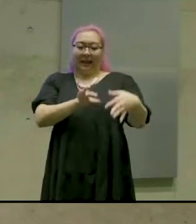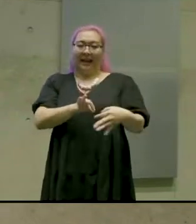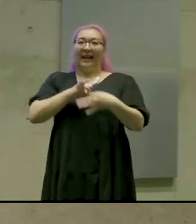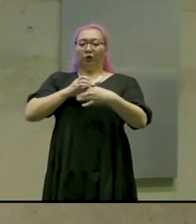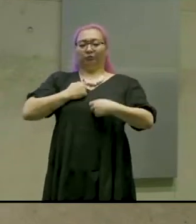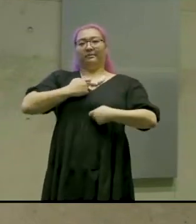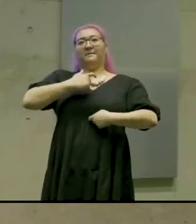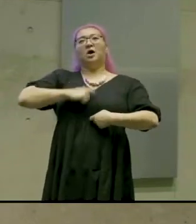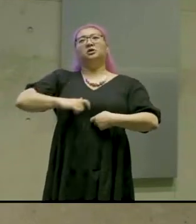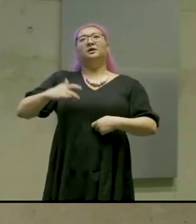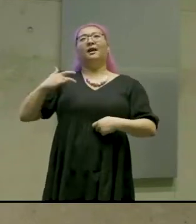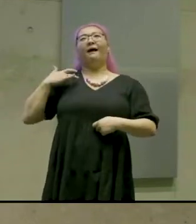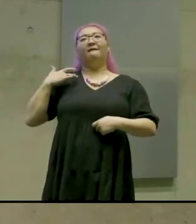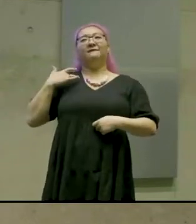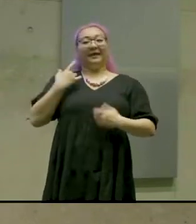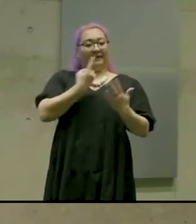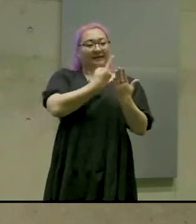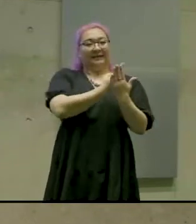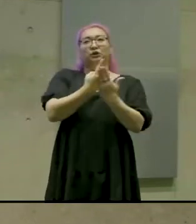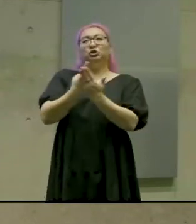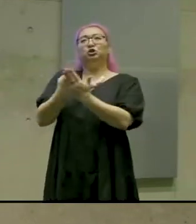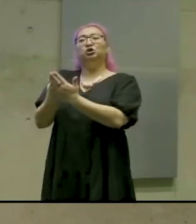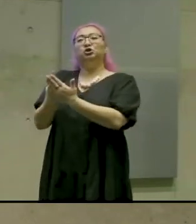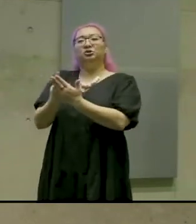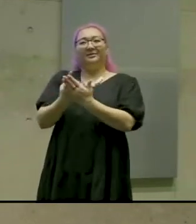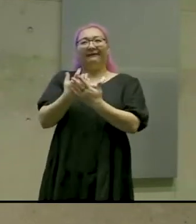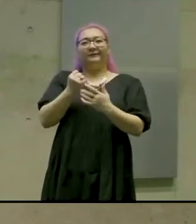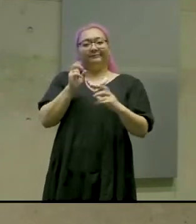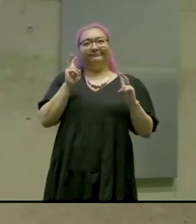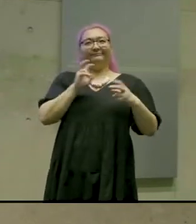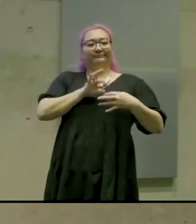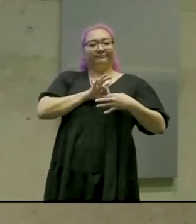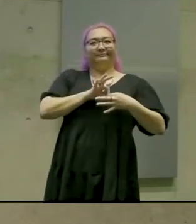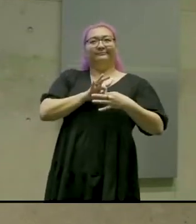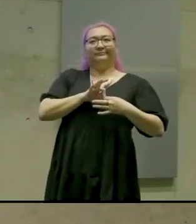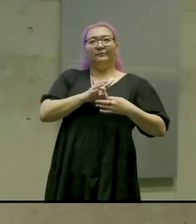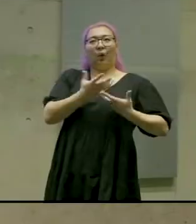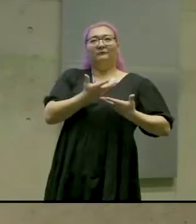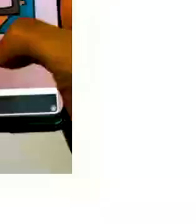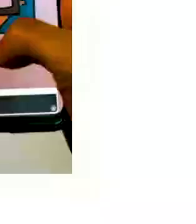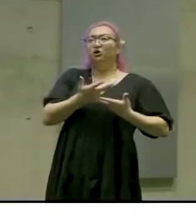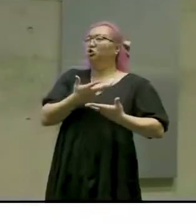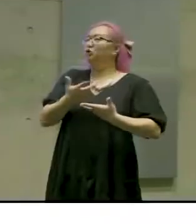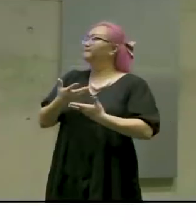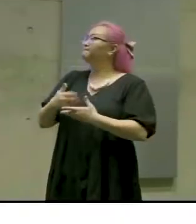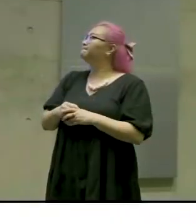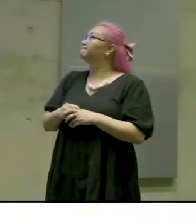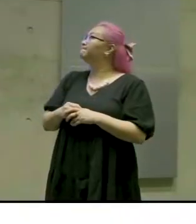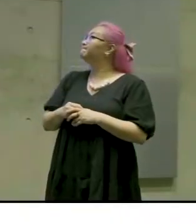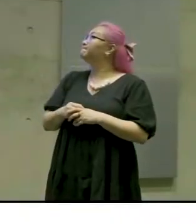them. And all of these conversations was based on the journal, my personal journal.